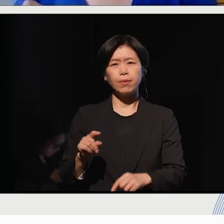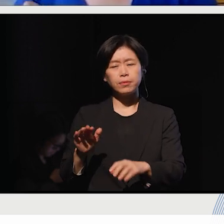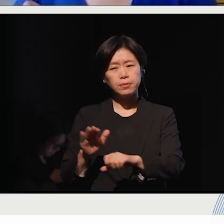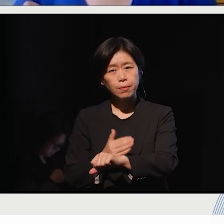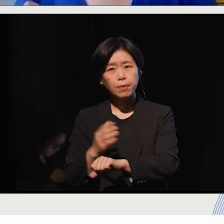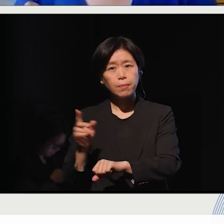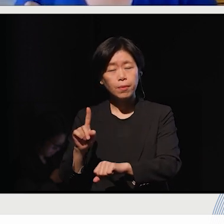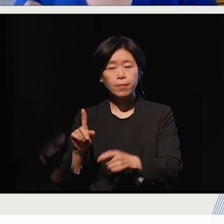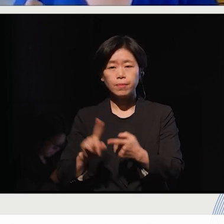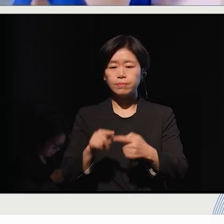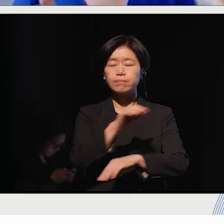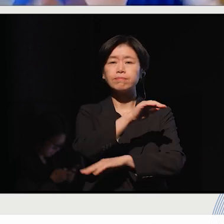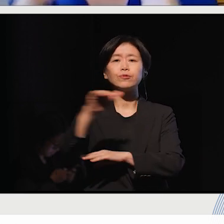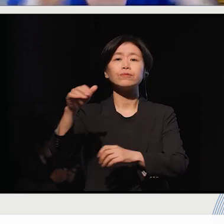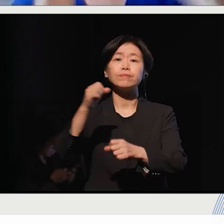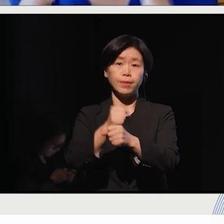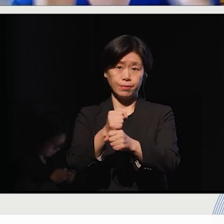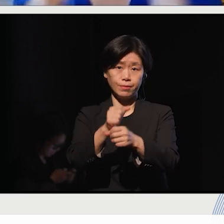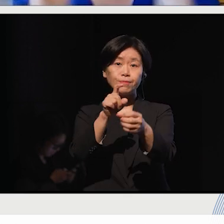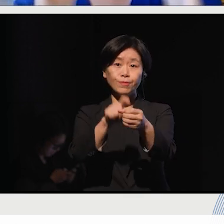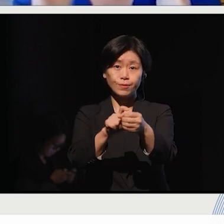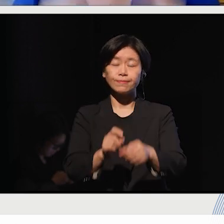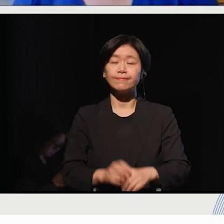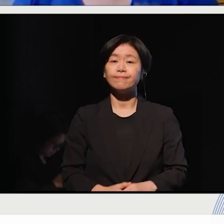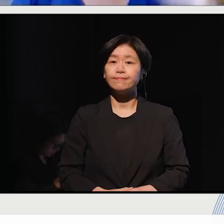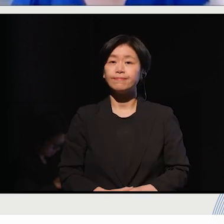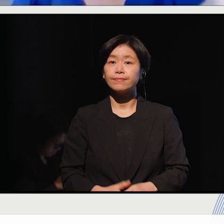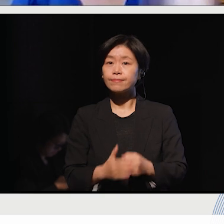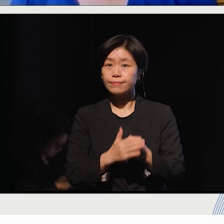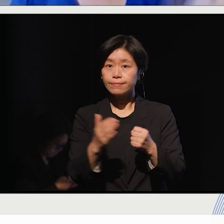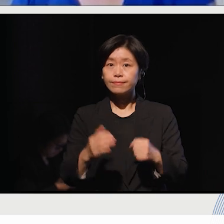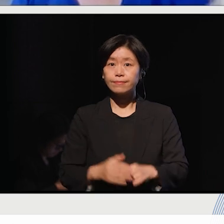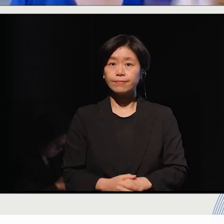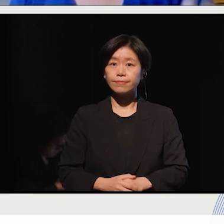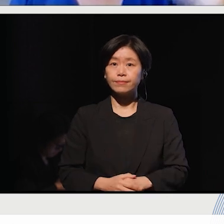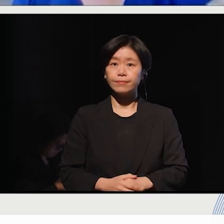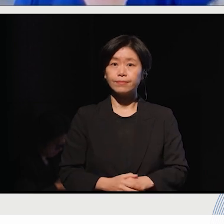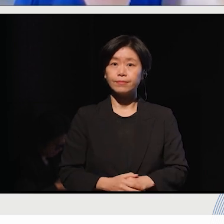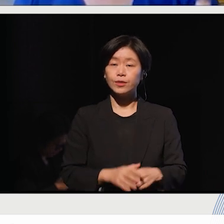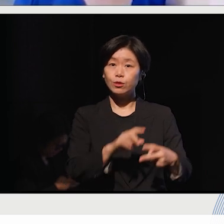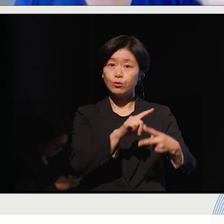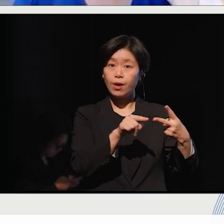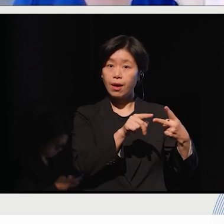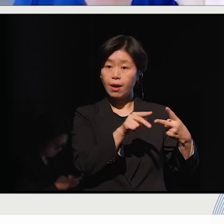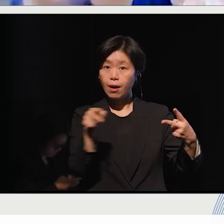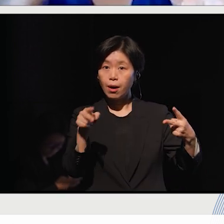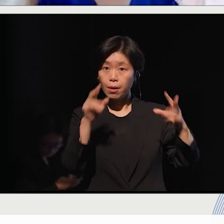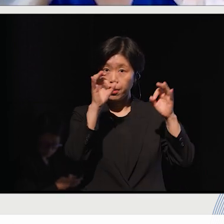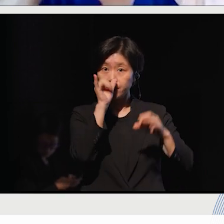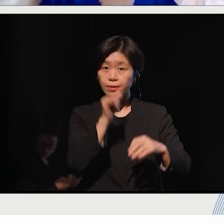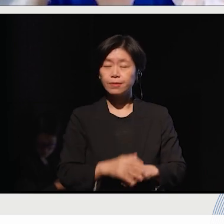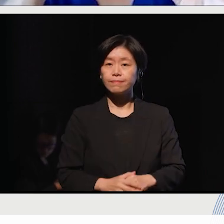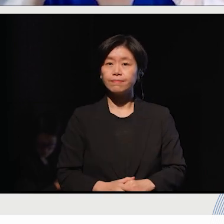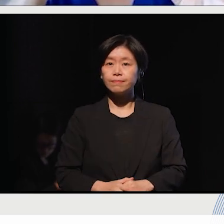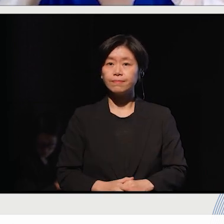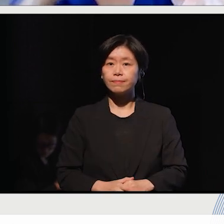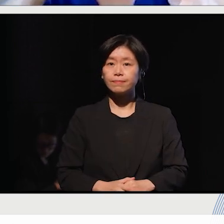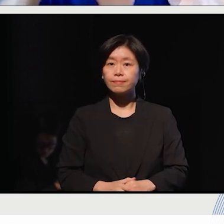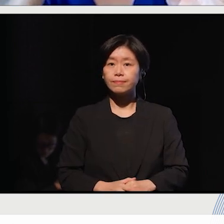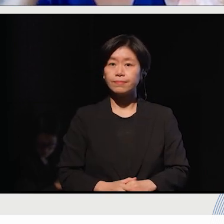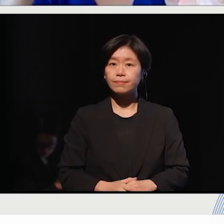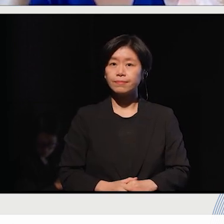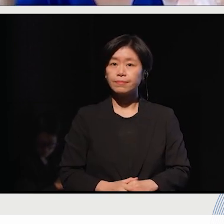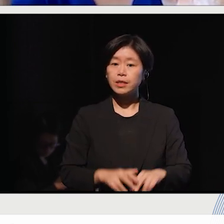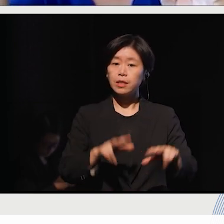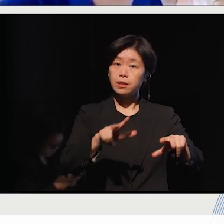need improvements. So you kind of have two columns, right? Your assets, which are the things you do right, and then your debits,